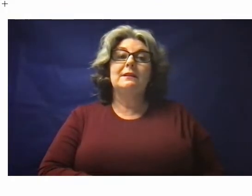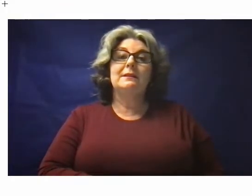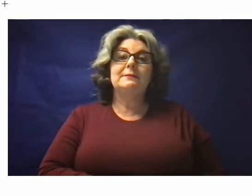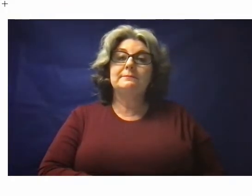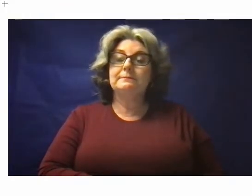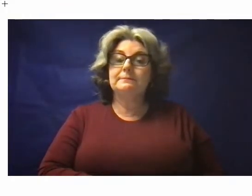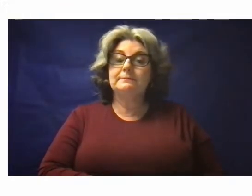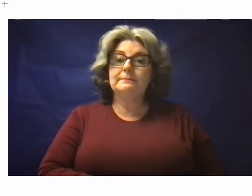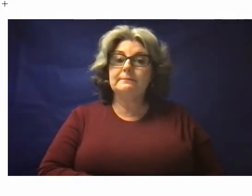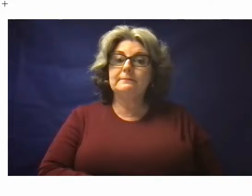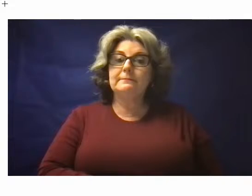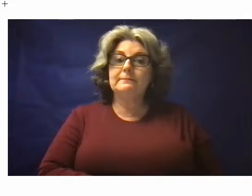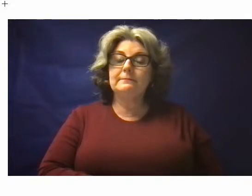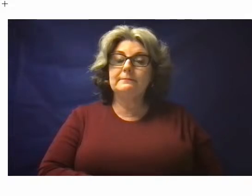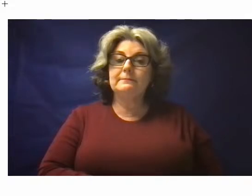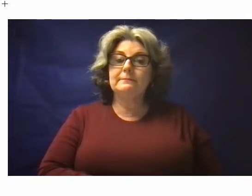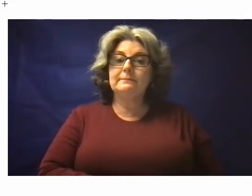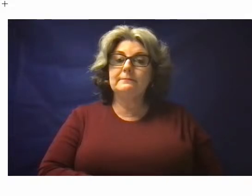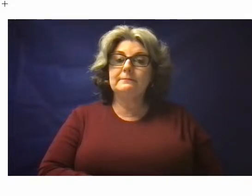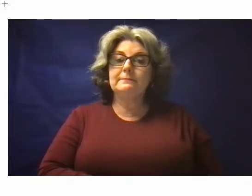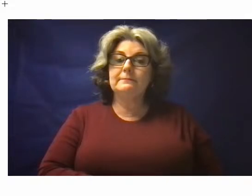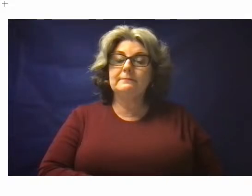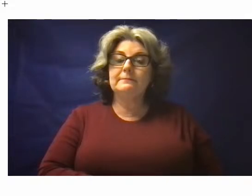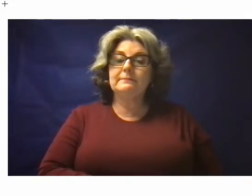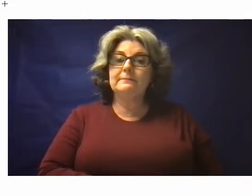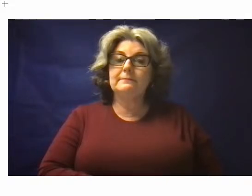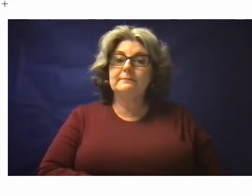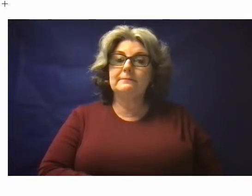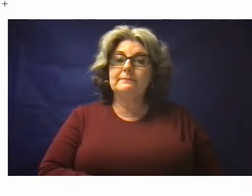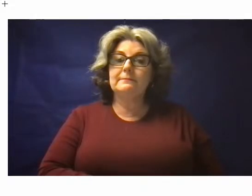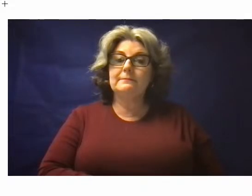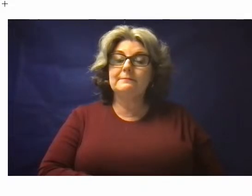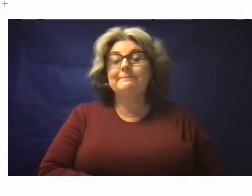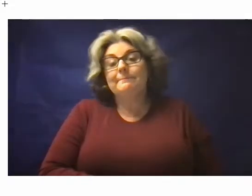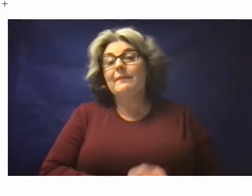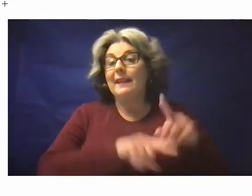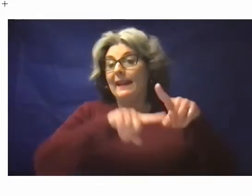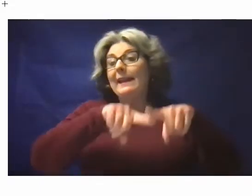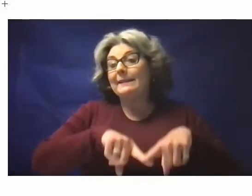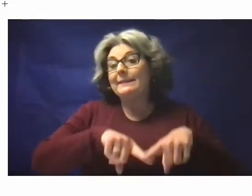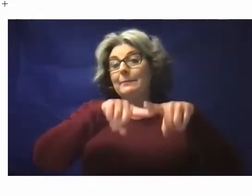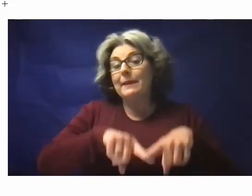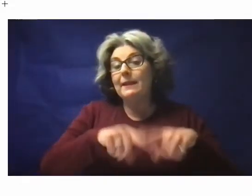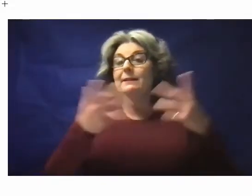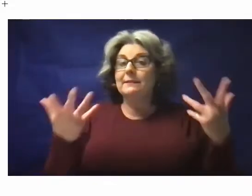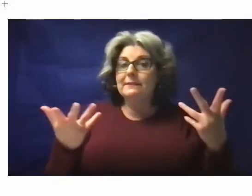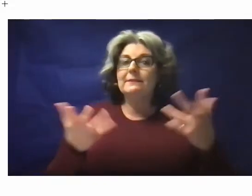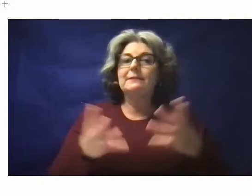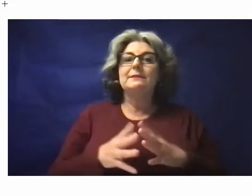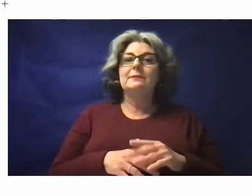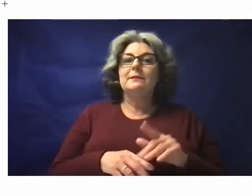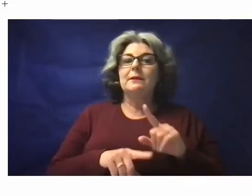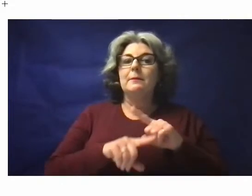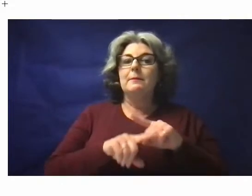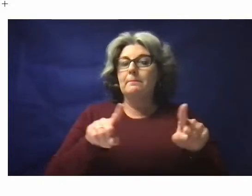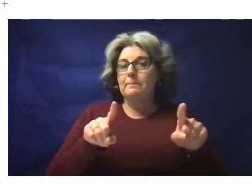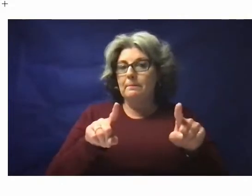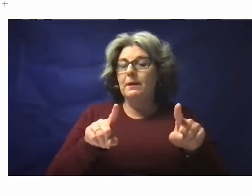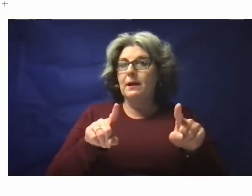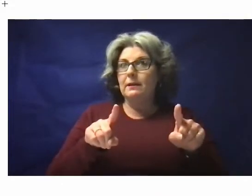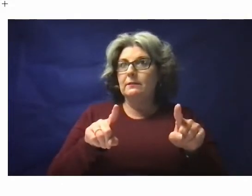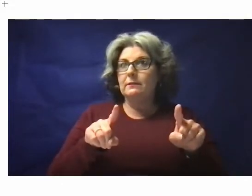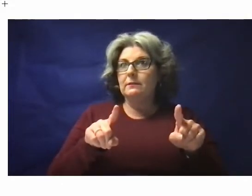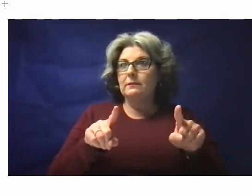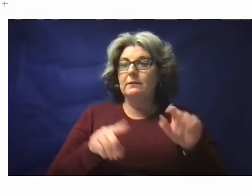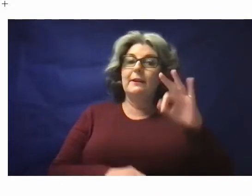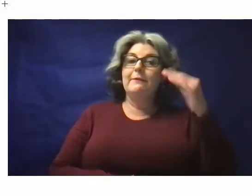again appreciate Ksenia's comment. You know, it depends. It's an annoying answer, but also that can hopefully be liberating too, because if you know who